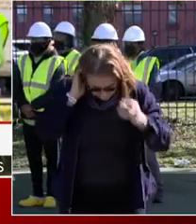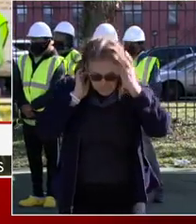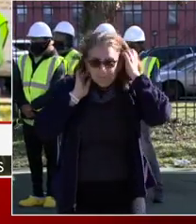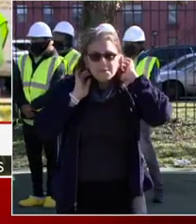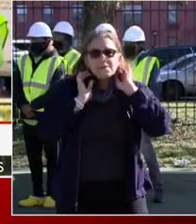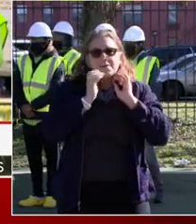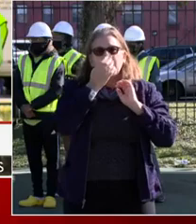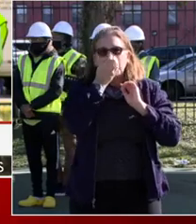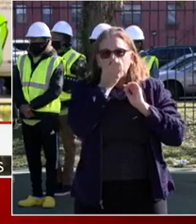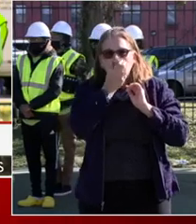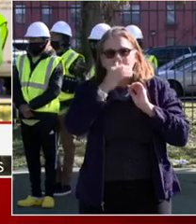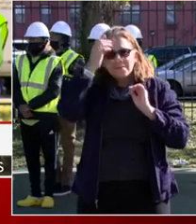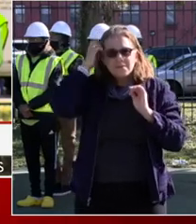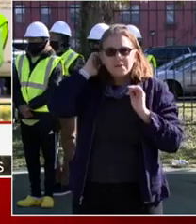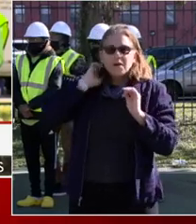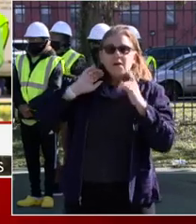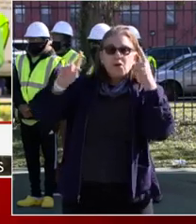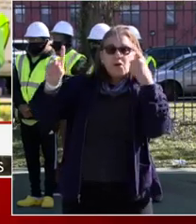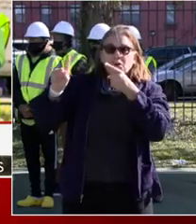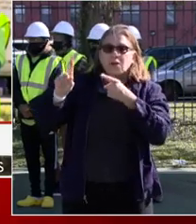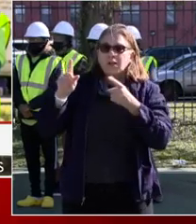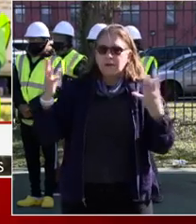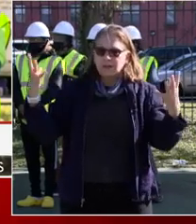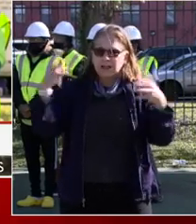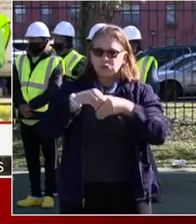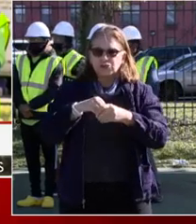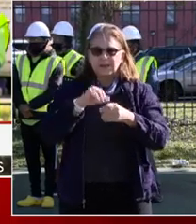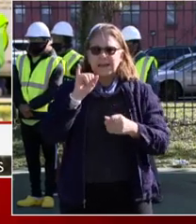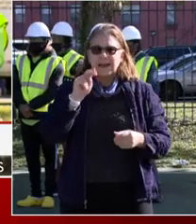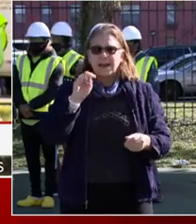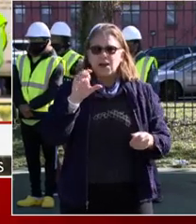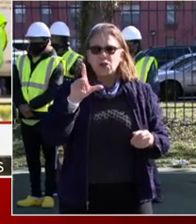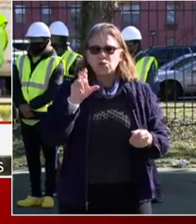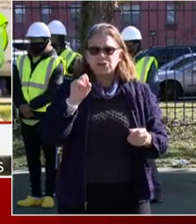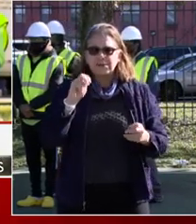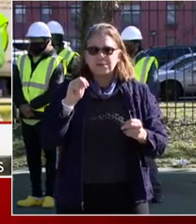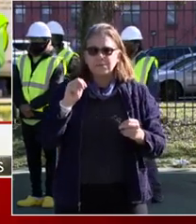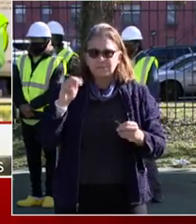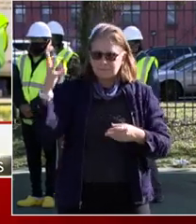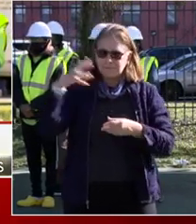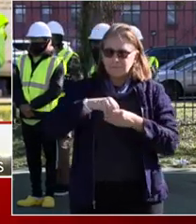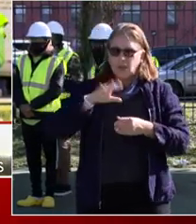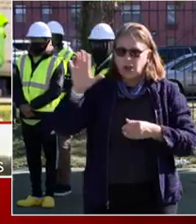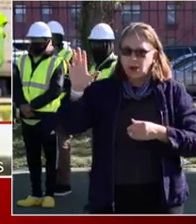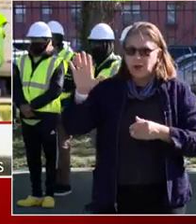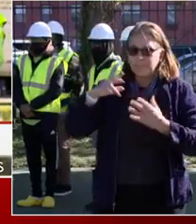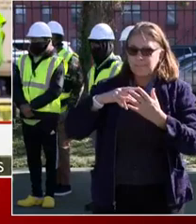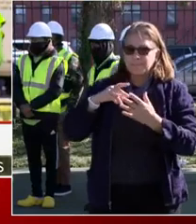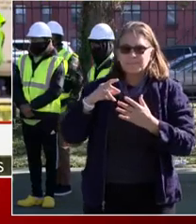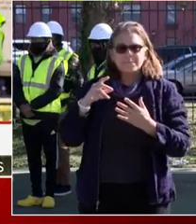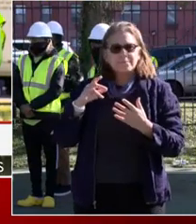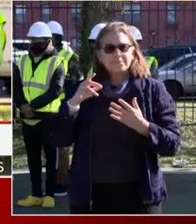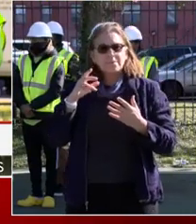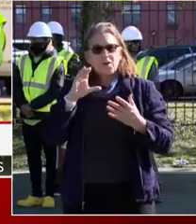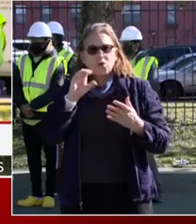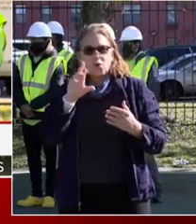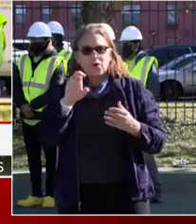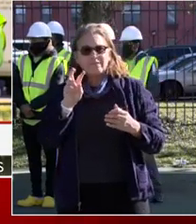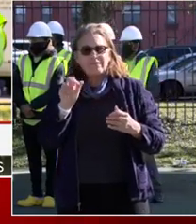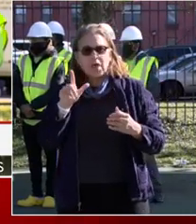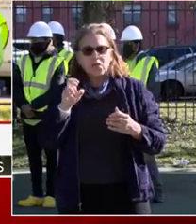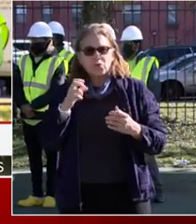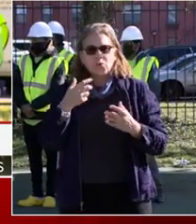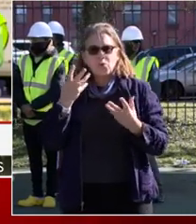mayor gave me the mandate to take care of every single DC Latino residents and make sure that we give them a